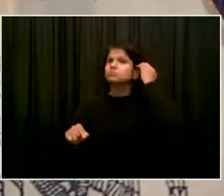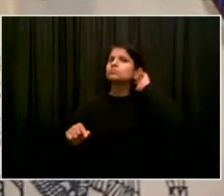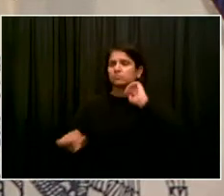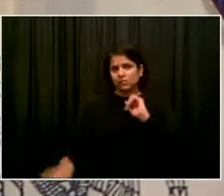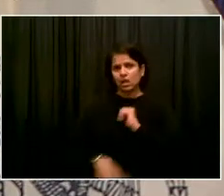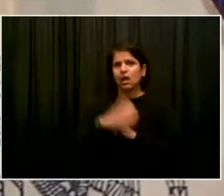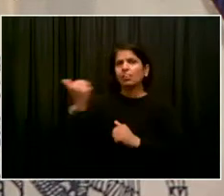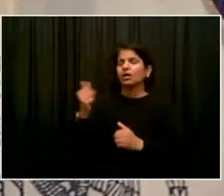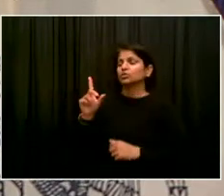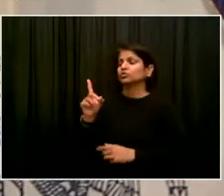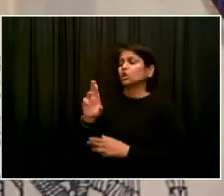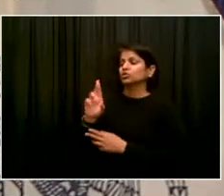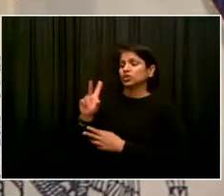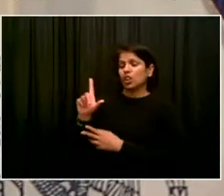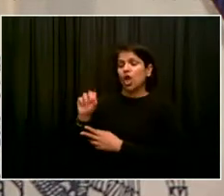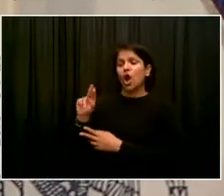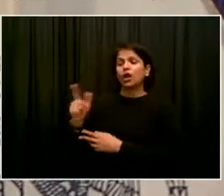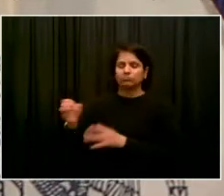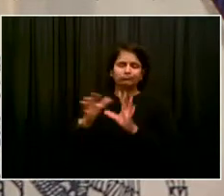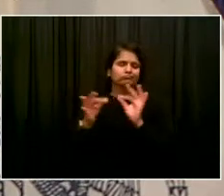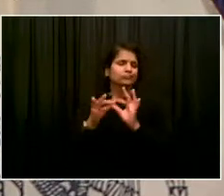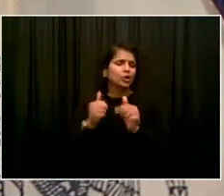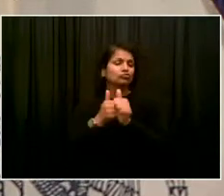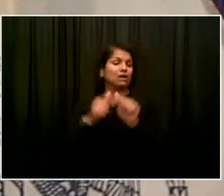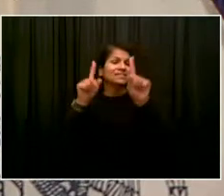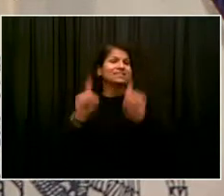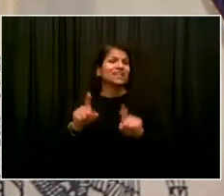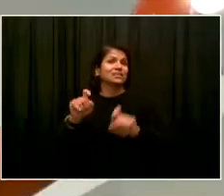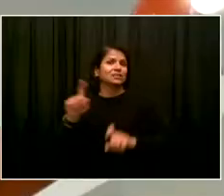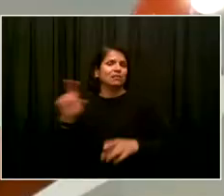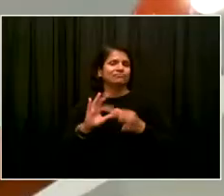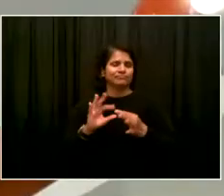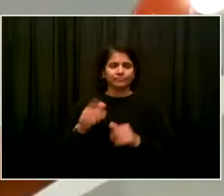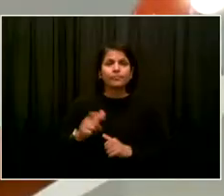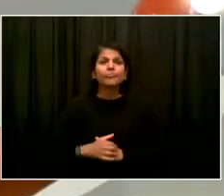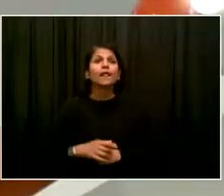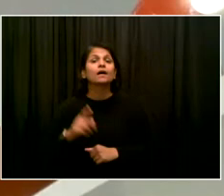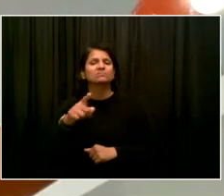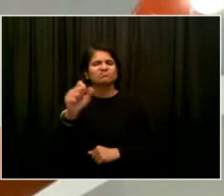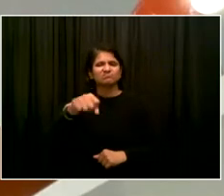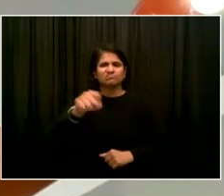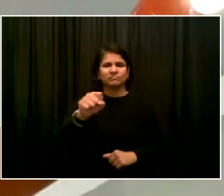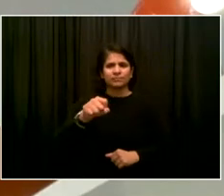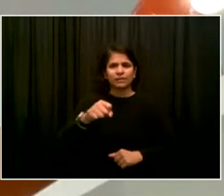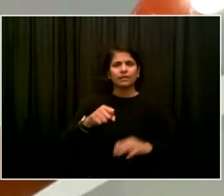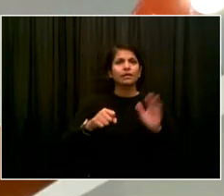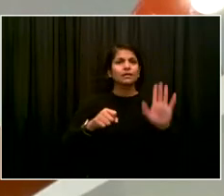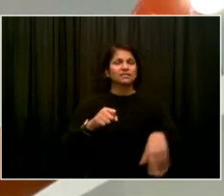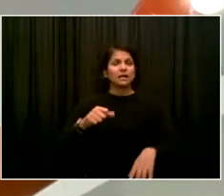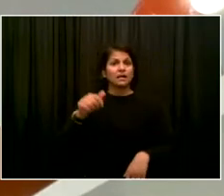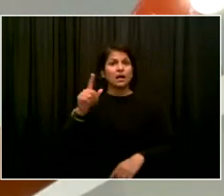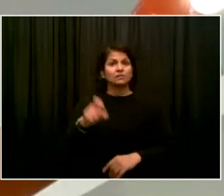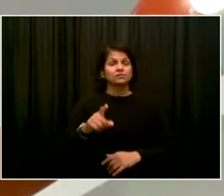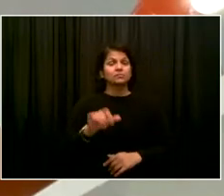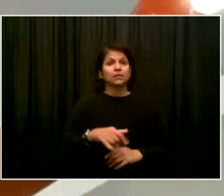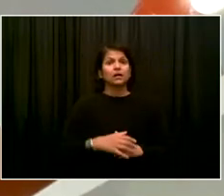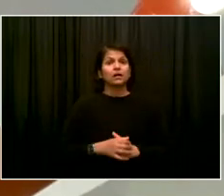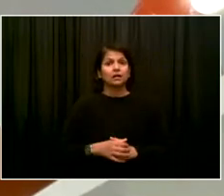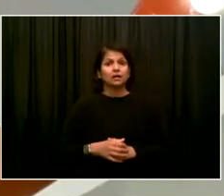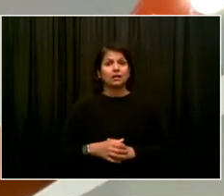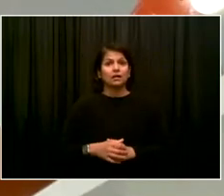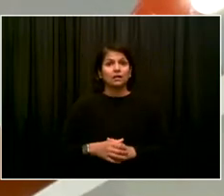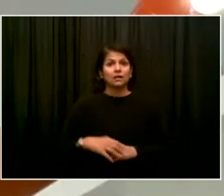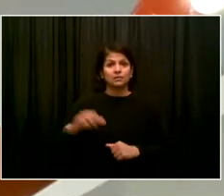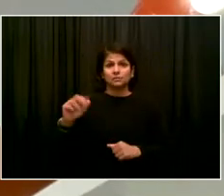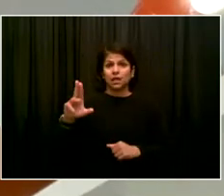Tuckstein. Yeah, and Dave, I appreciate the question because our surveillance program in our schools has been one of the critical layers of protection. We've proven